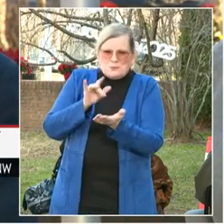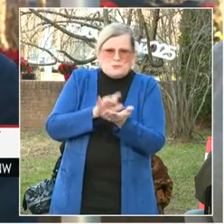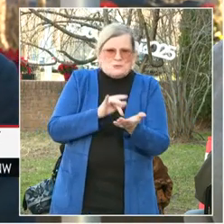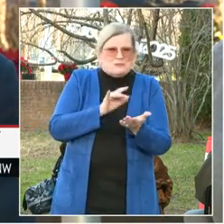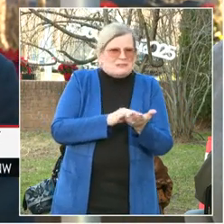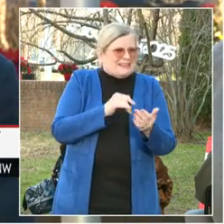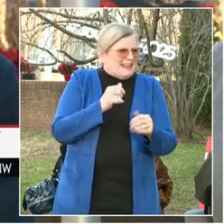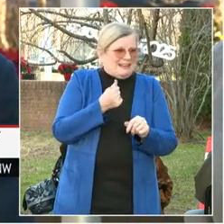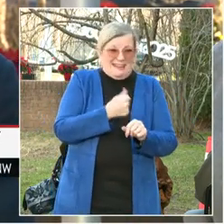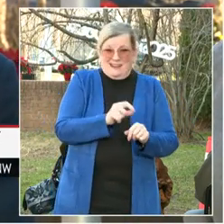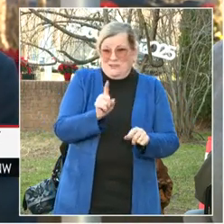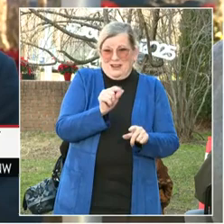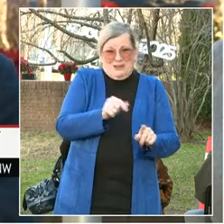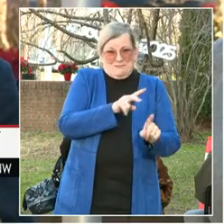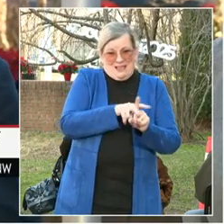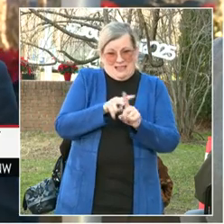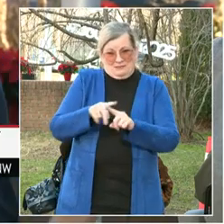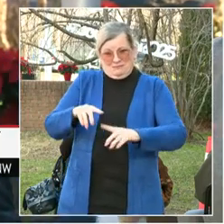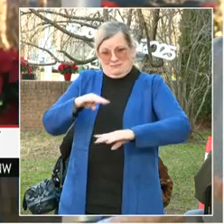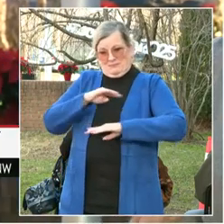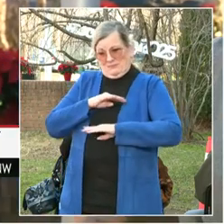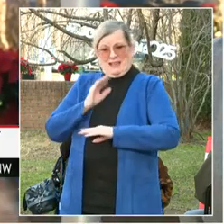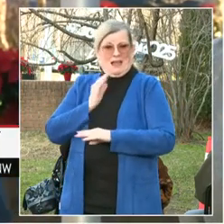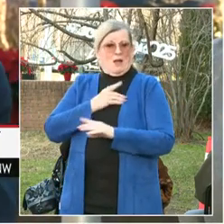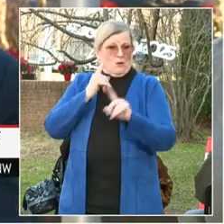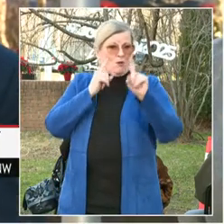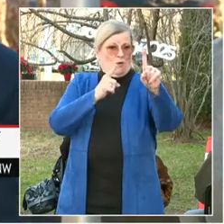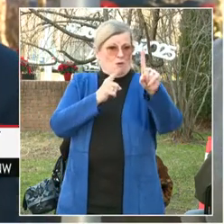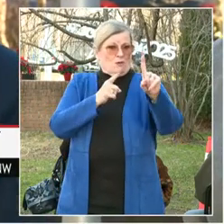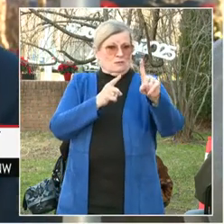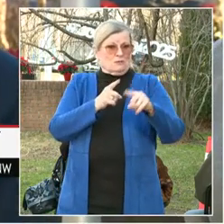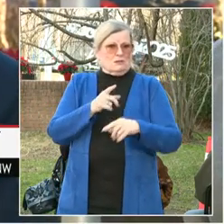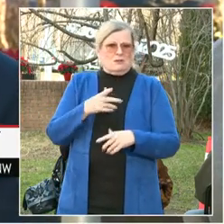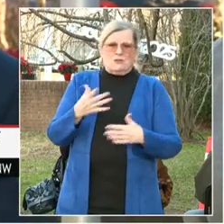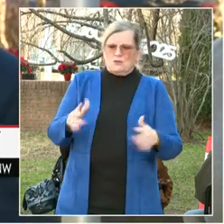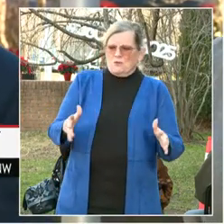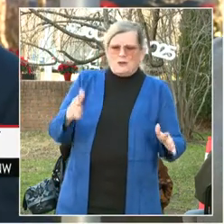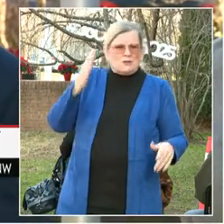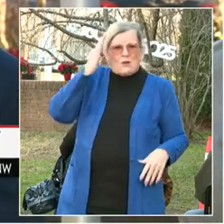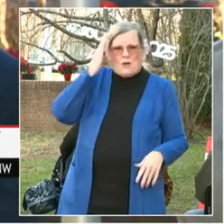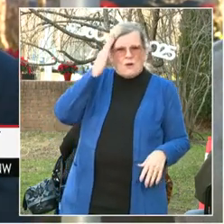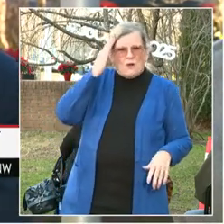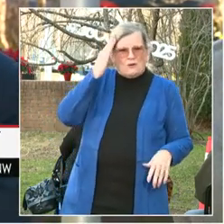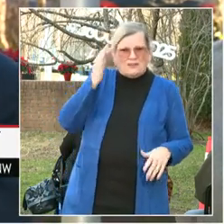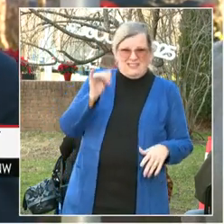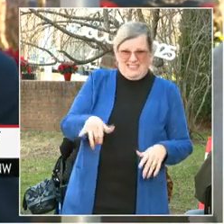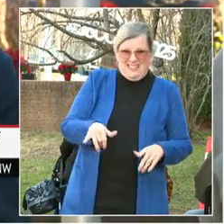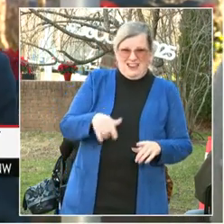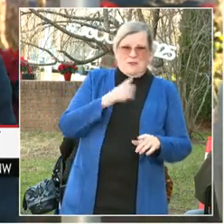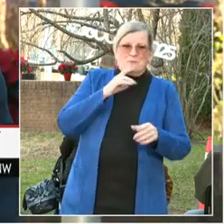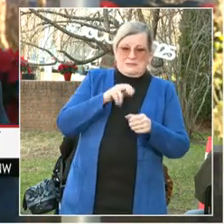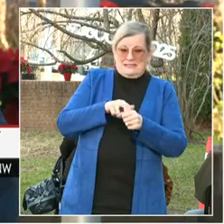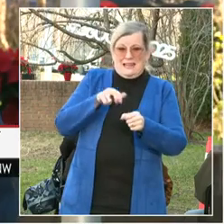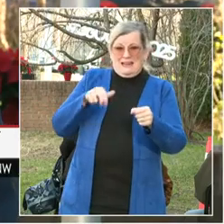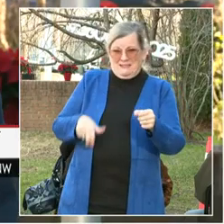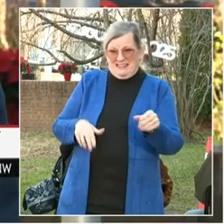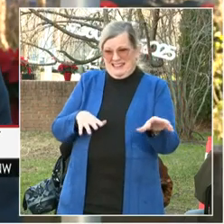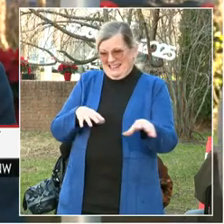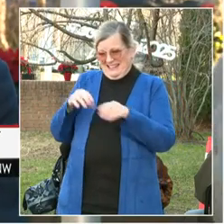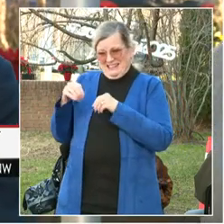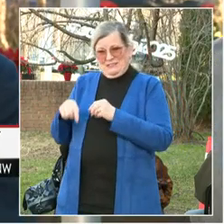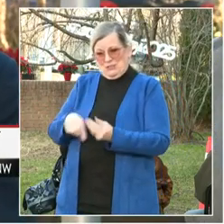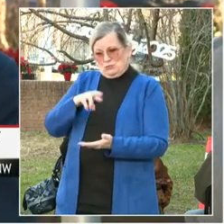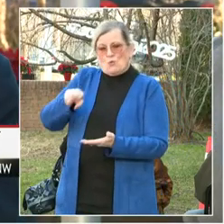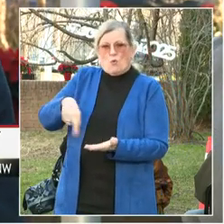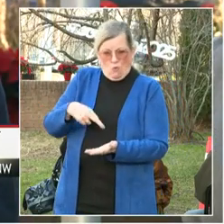our ambitious goals. As many of you know, and as the mayor shared, I will be stepping down from this role at the end of the month. So with this as the last time